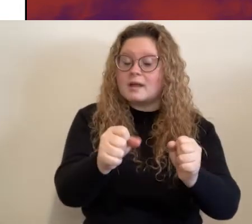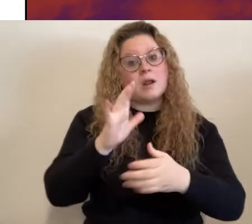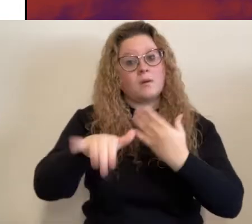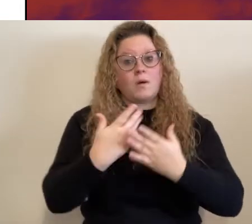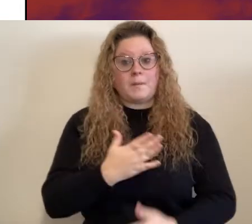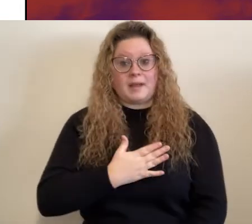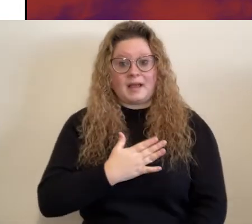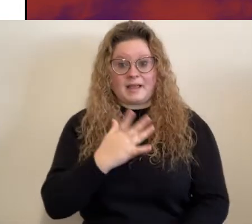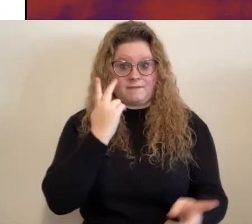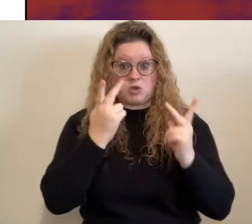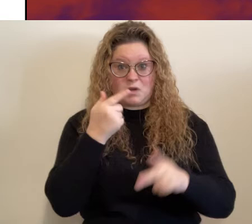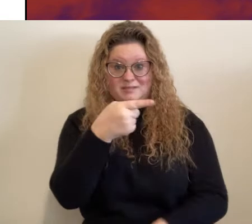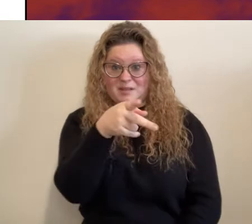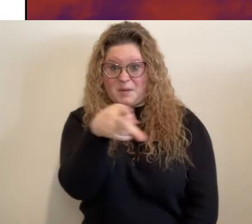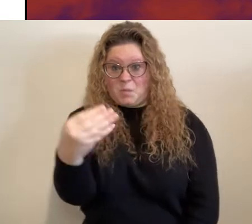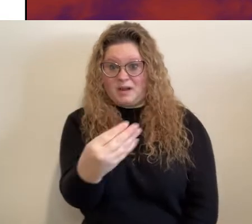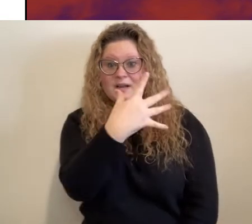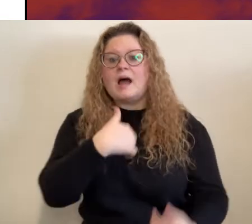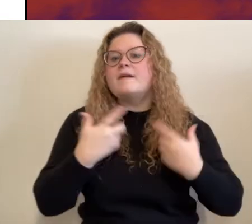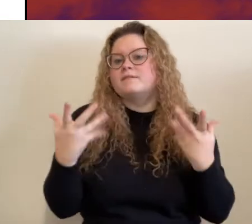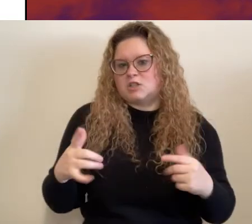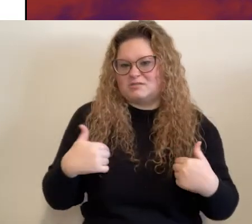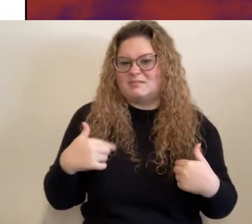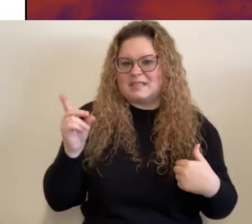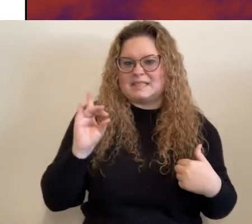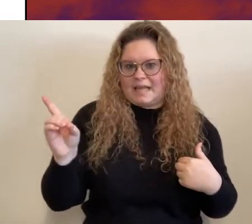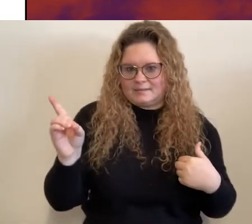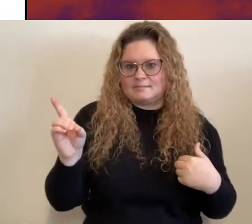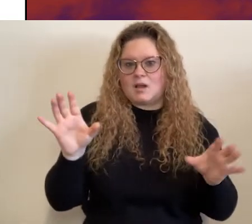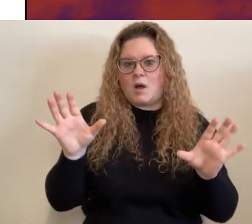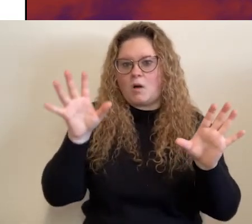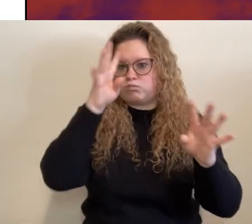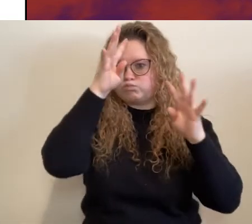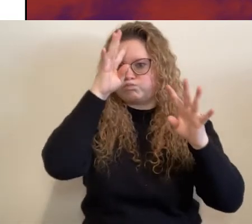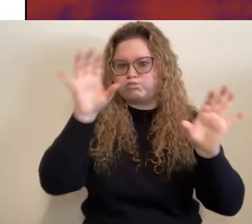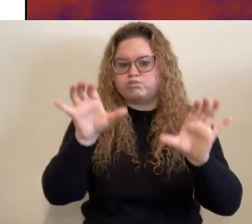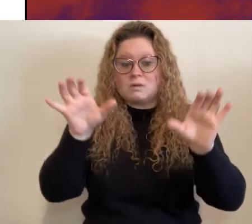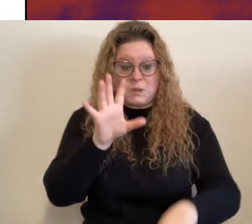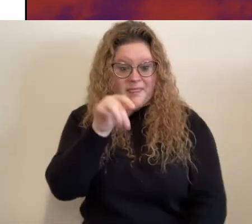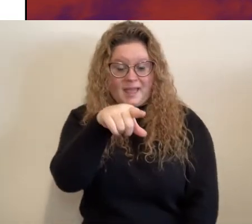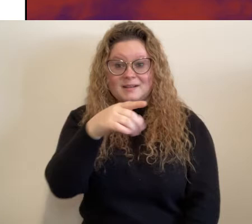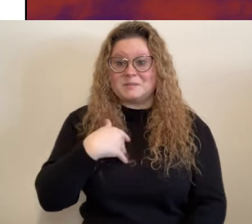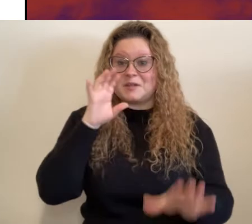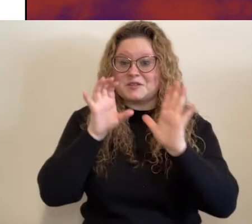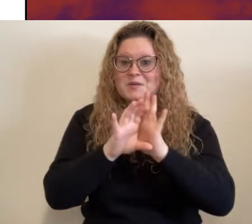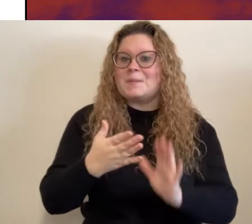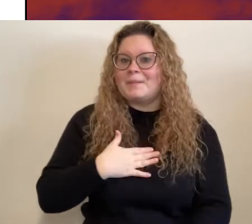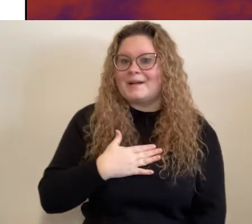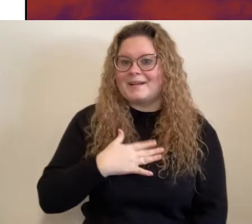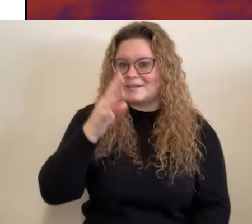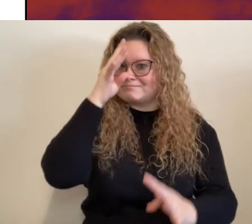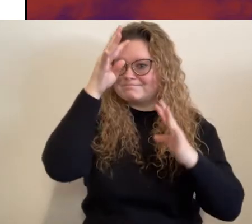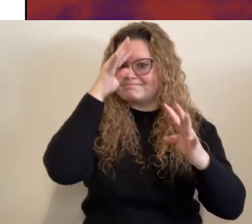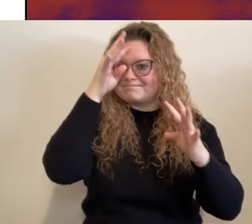graphics, I've made with my own two hands. So this imagery here is one of my own creations. That's part of the